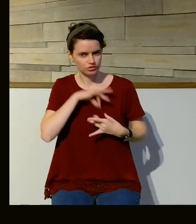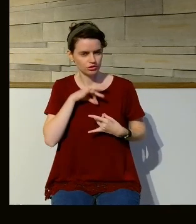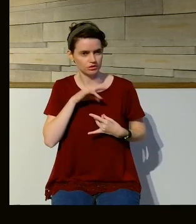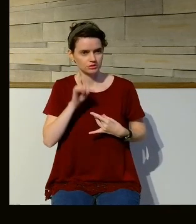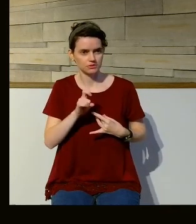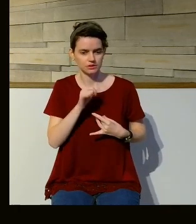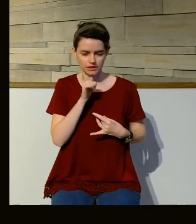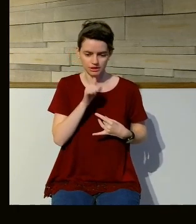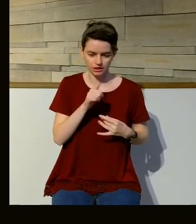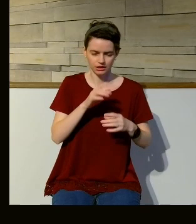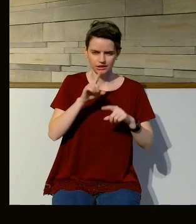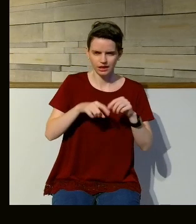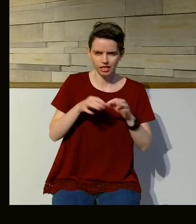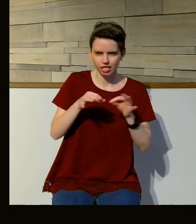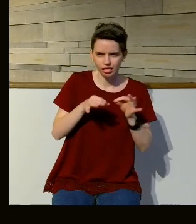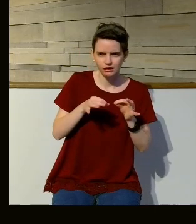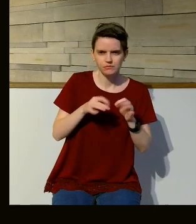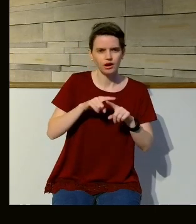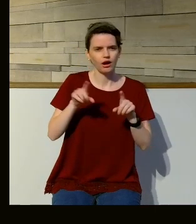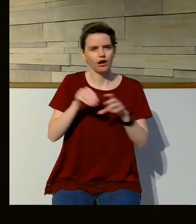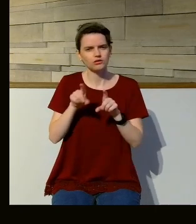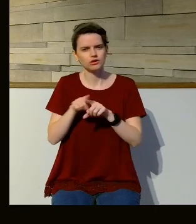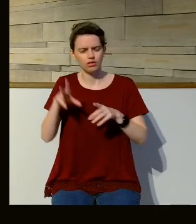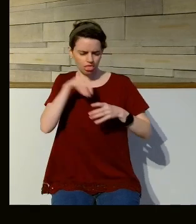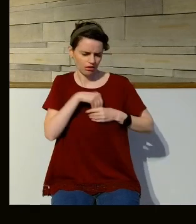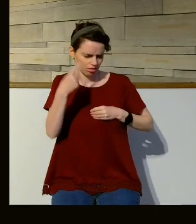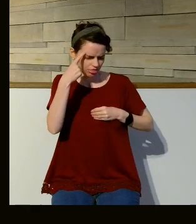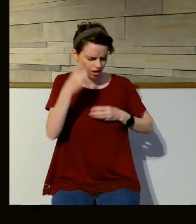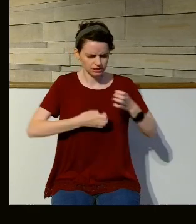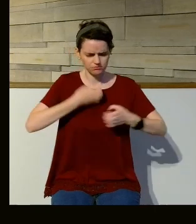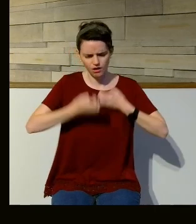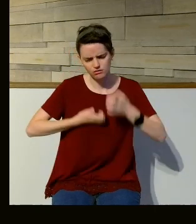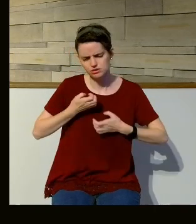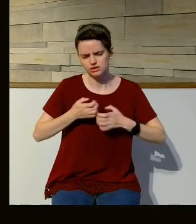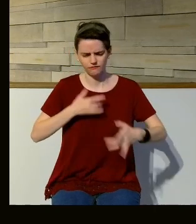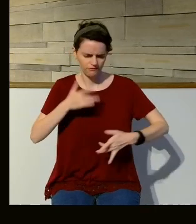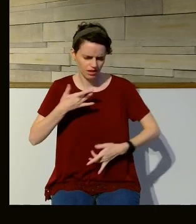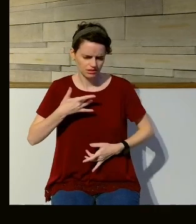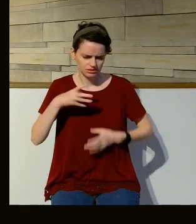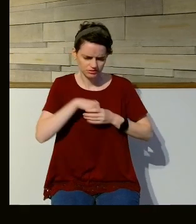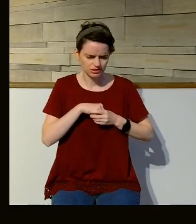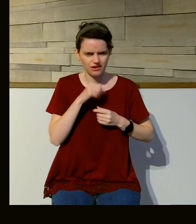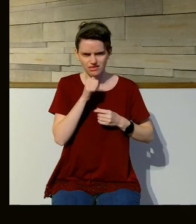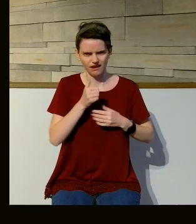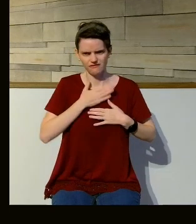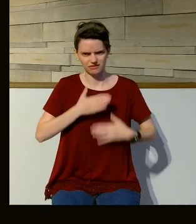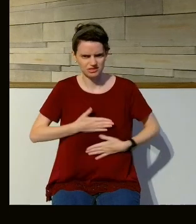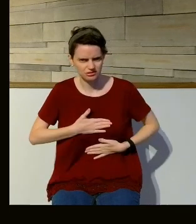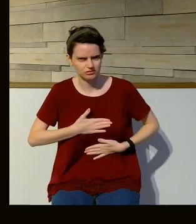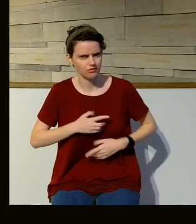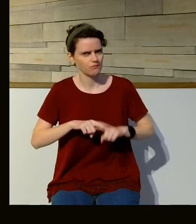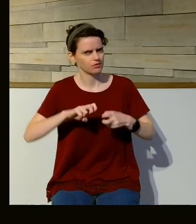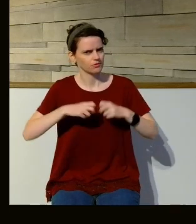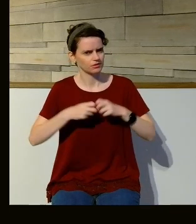to be immaterial, also contains your thoughts, emotions, and moods and sensations, which are also not physical. But the problem